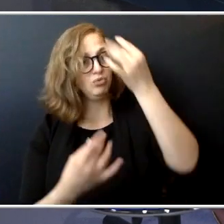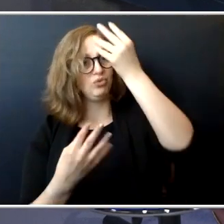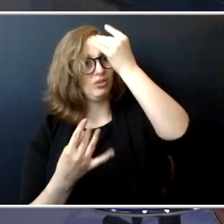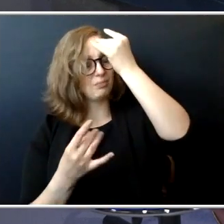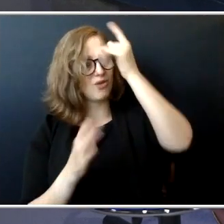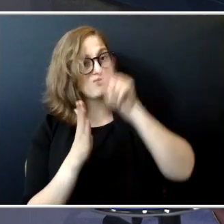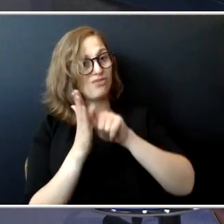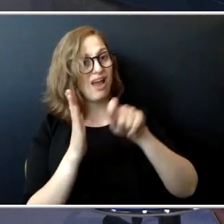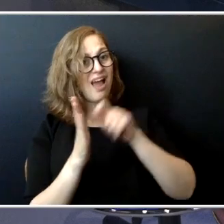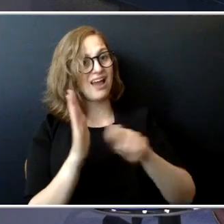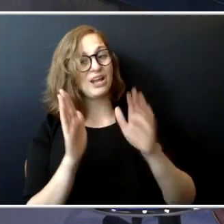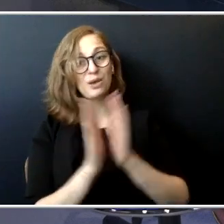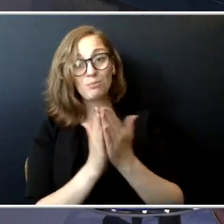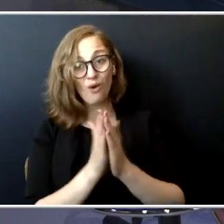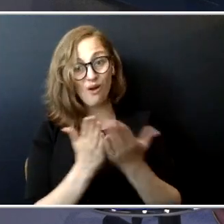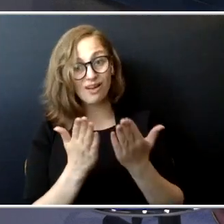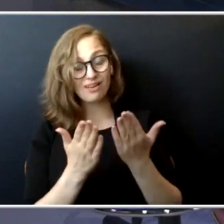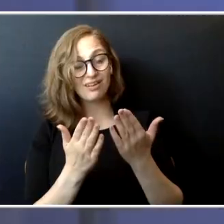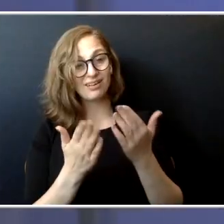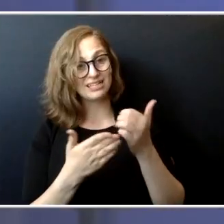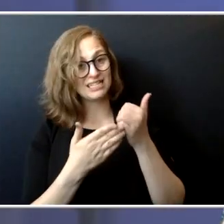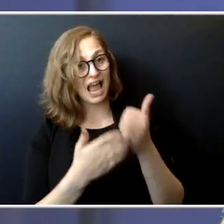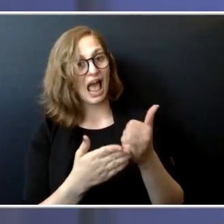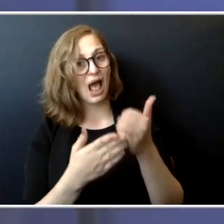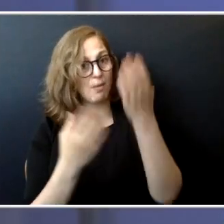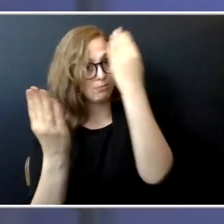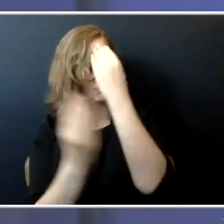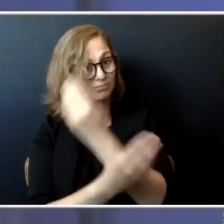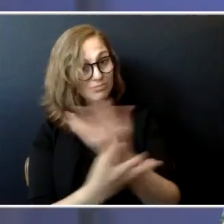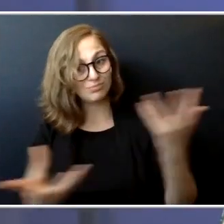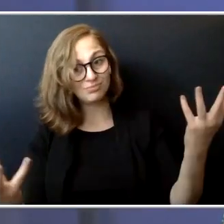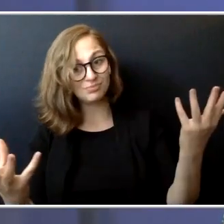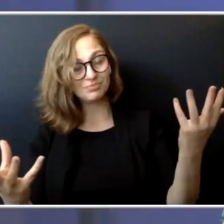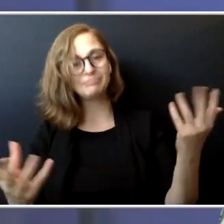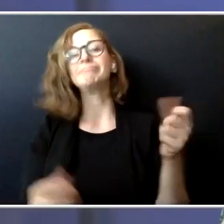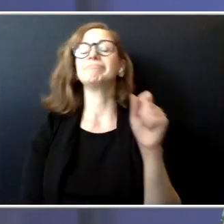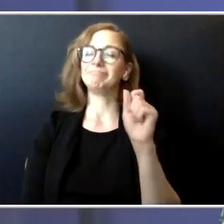knowledge and understanding? I have a lot of times,